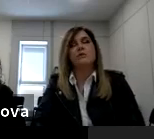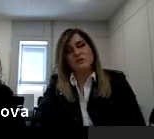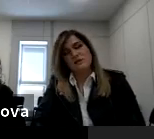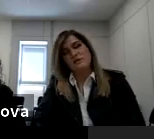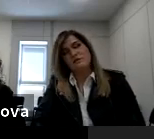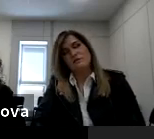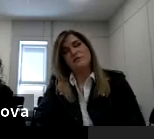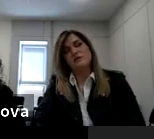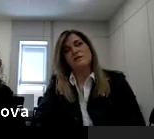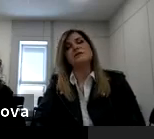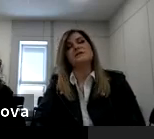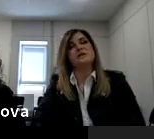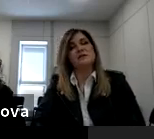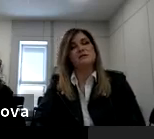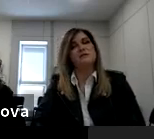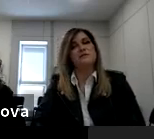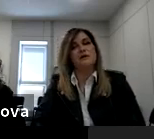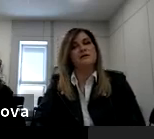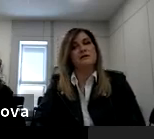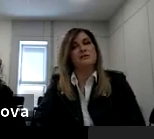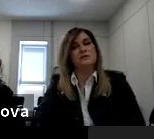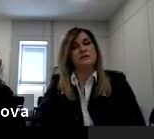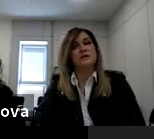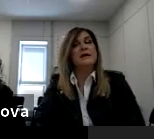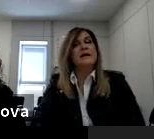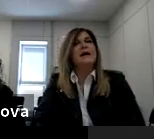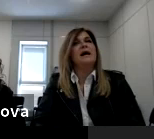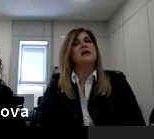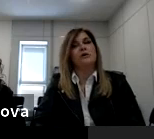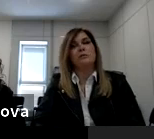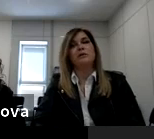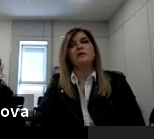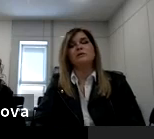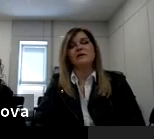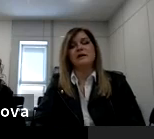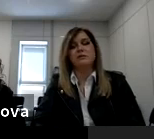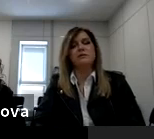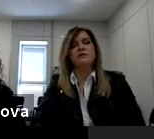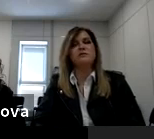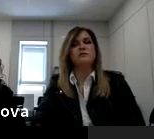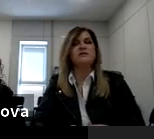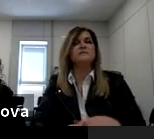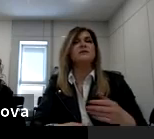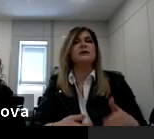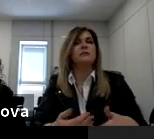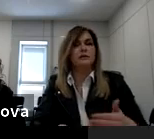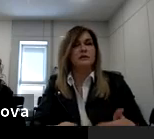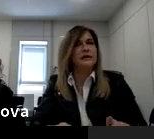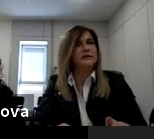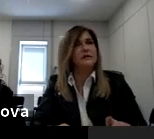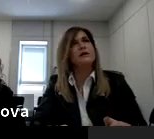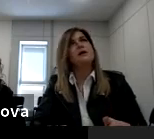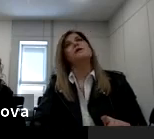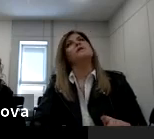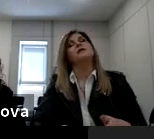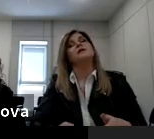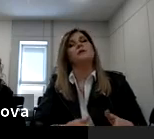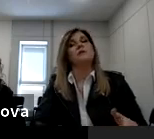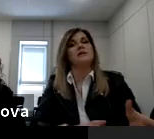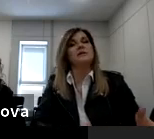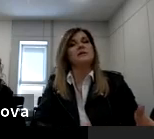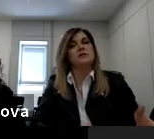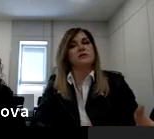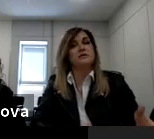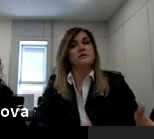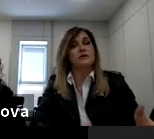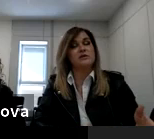of course, it influences the speed of R&D process. I hope we will be able to speed up later when all